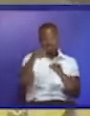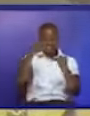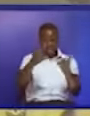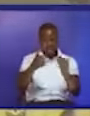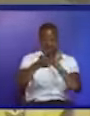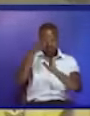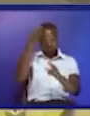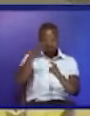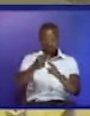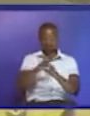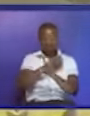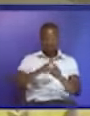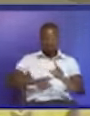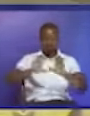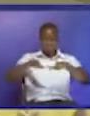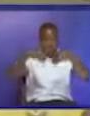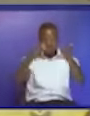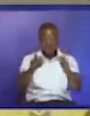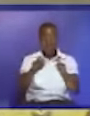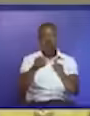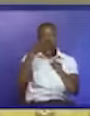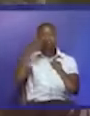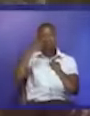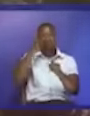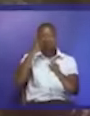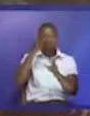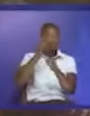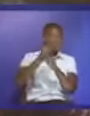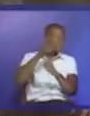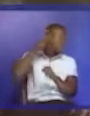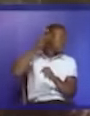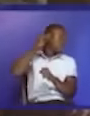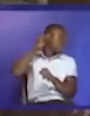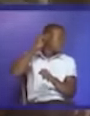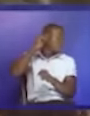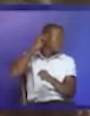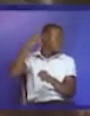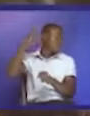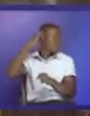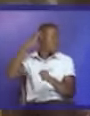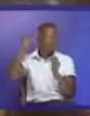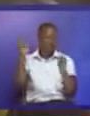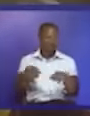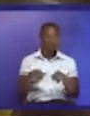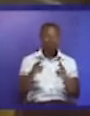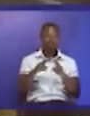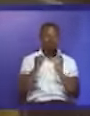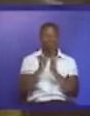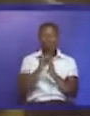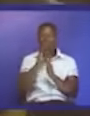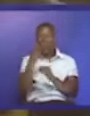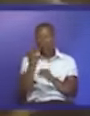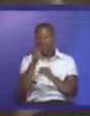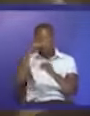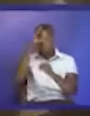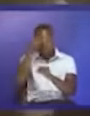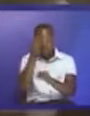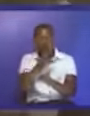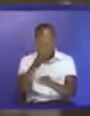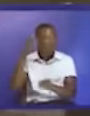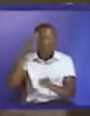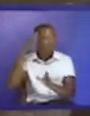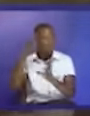the Lord will grant you access to the hearing ear. That more than the speakings of a man, you will hear